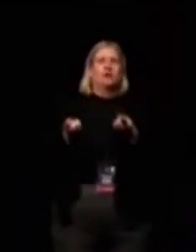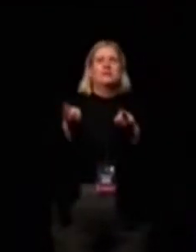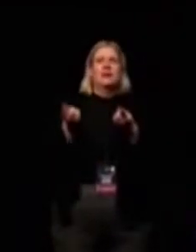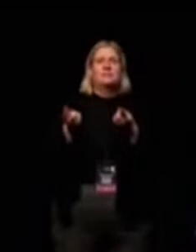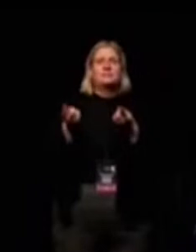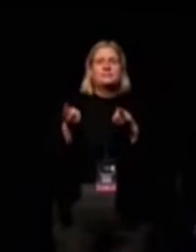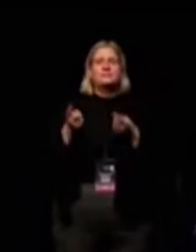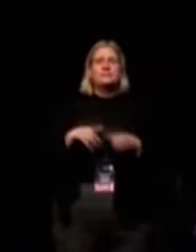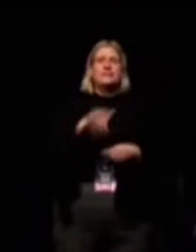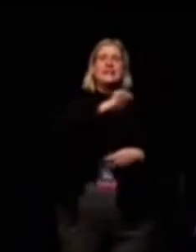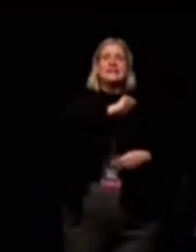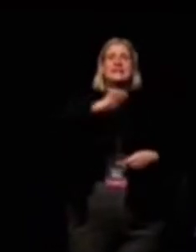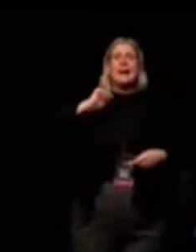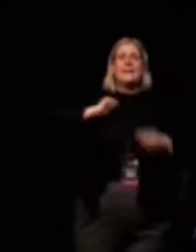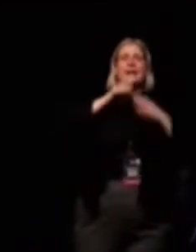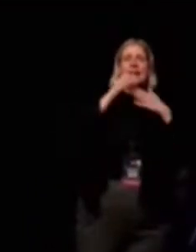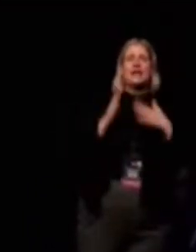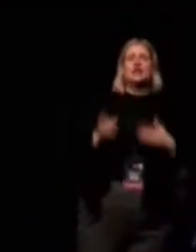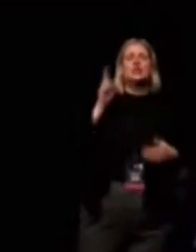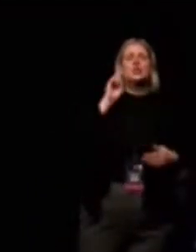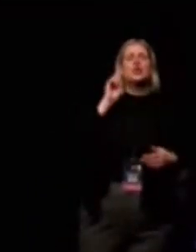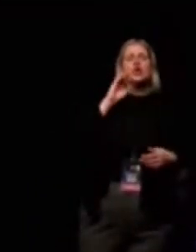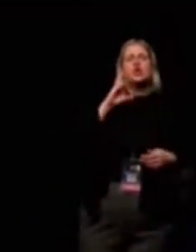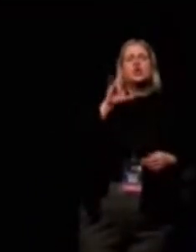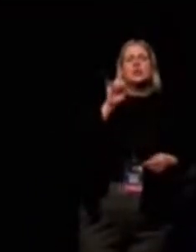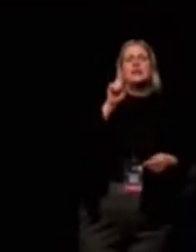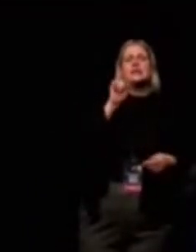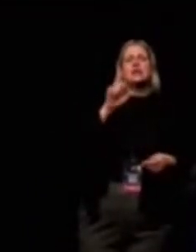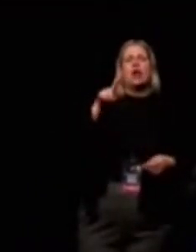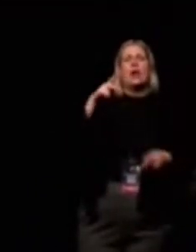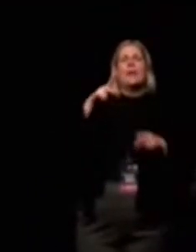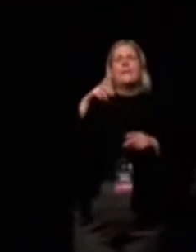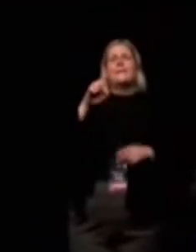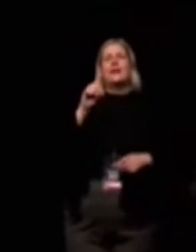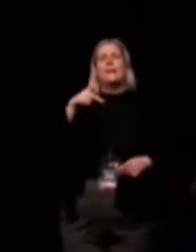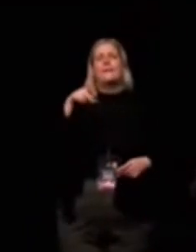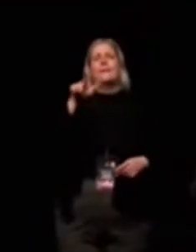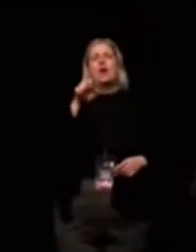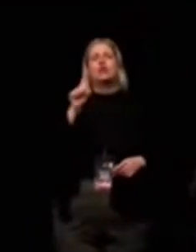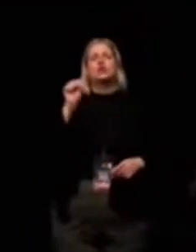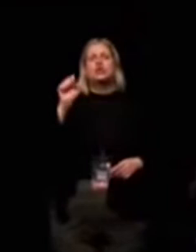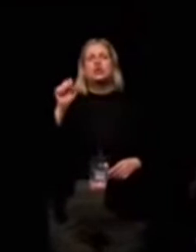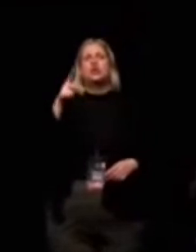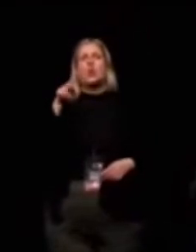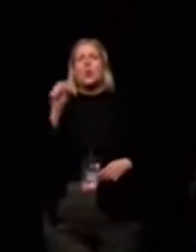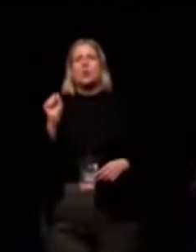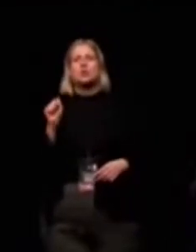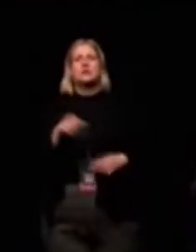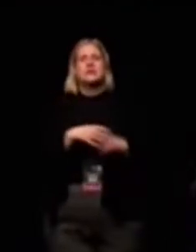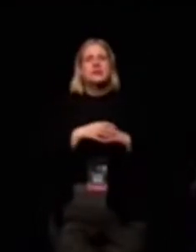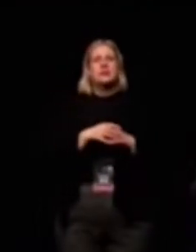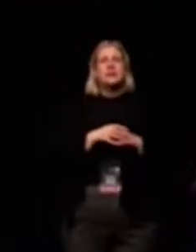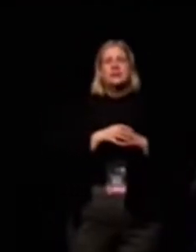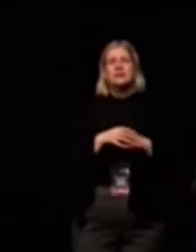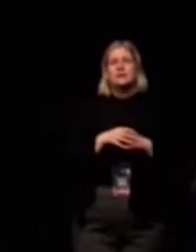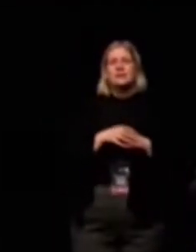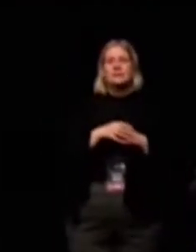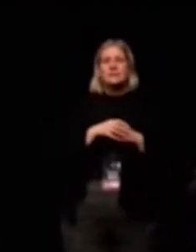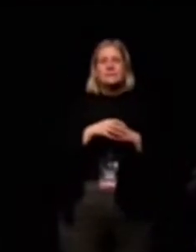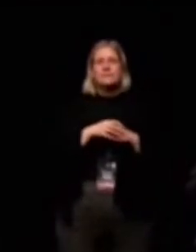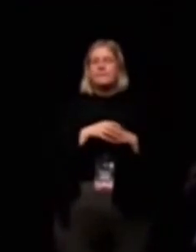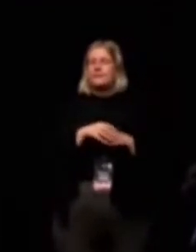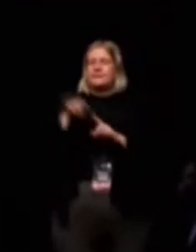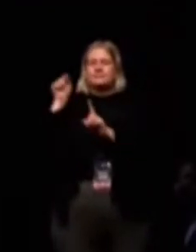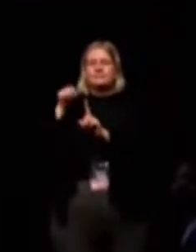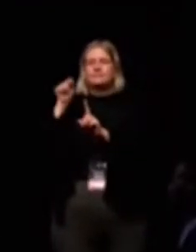assembly leaders, and you heard from Crystal Peoples-Stokes, Buffalo's own, but also our state's treasurer, Majority Leader Crystal Peoples-Stokes